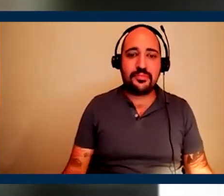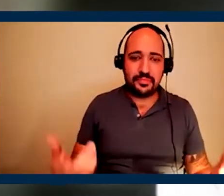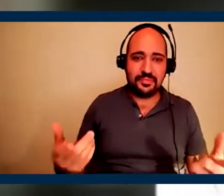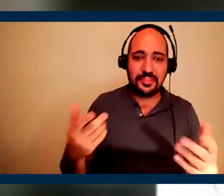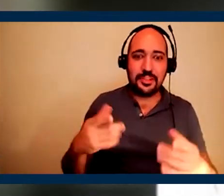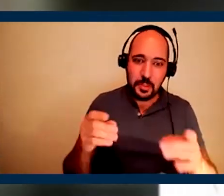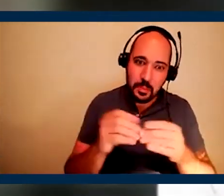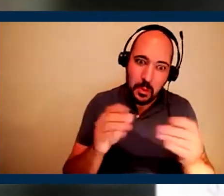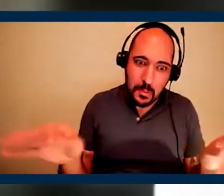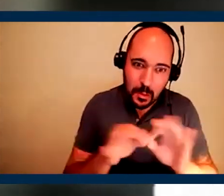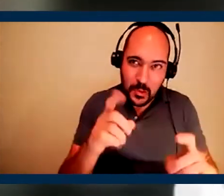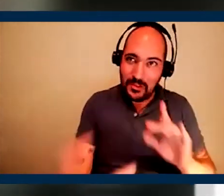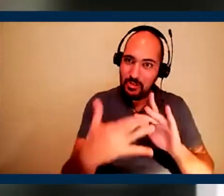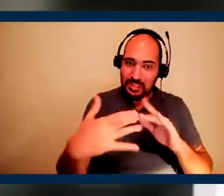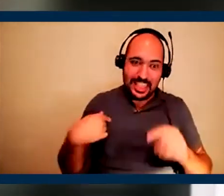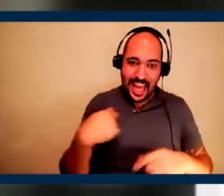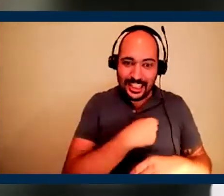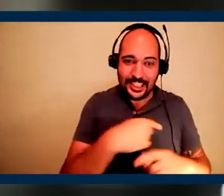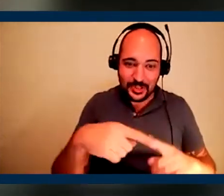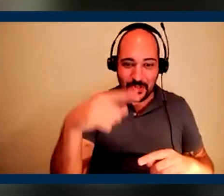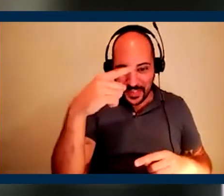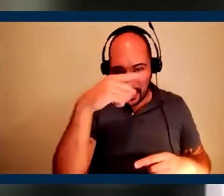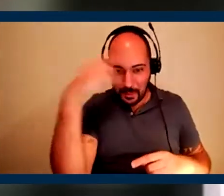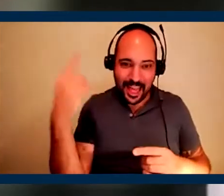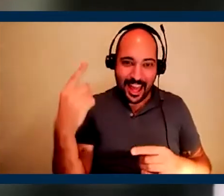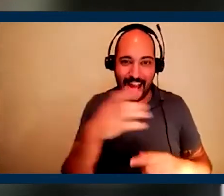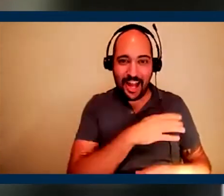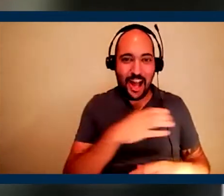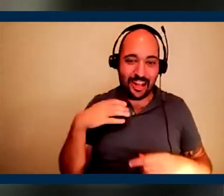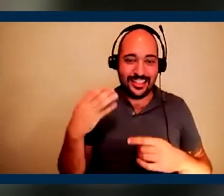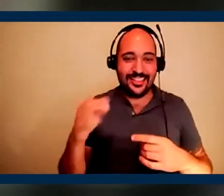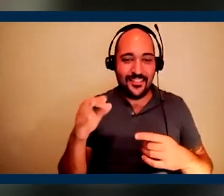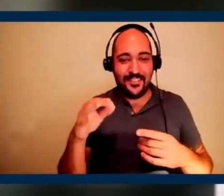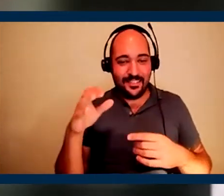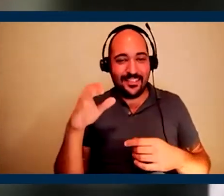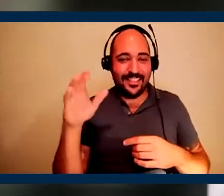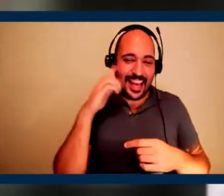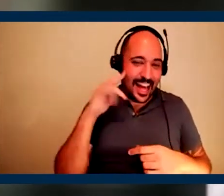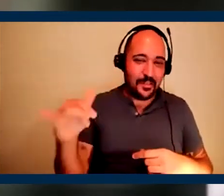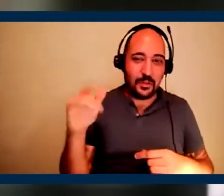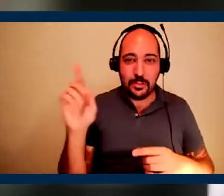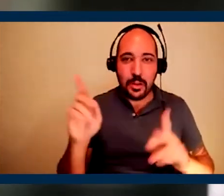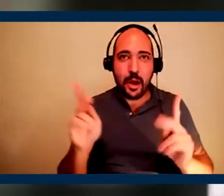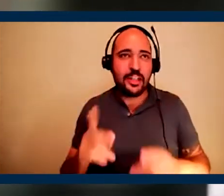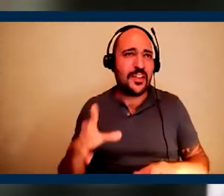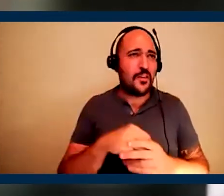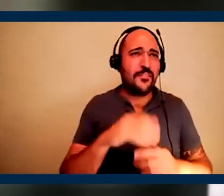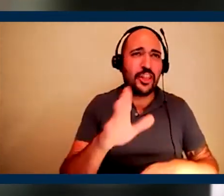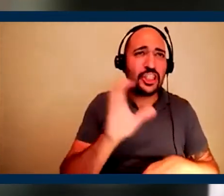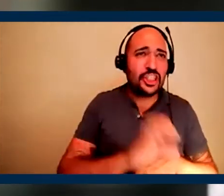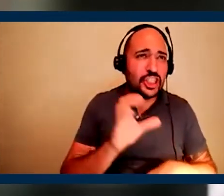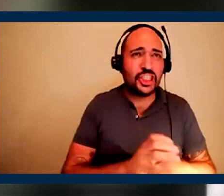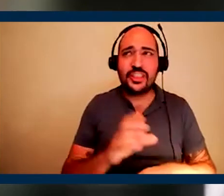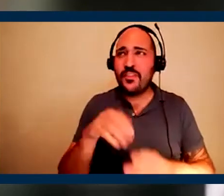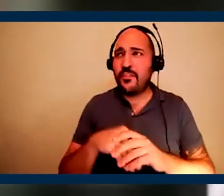More importantly, organize them right where they are, right where they, their churches, their schools, their